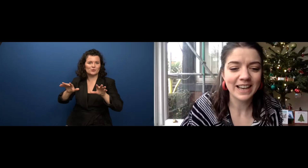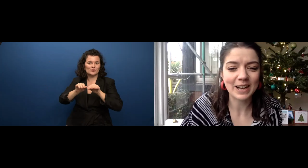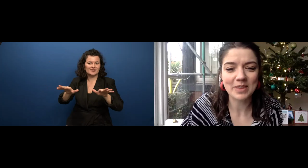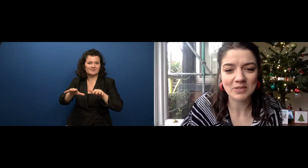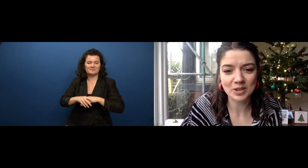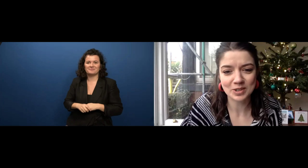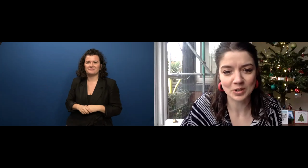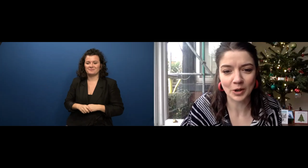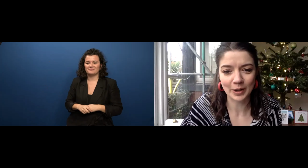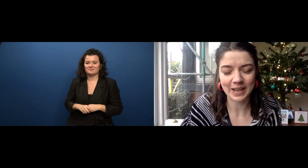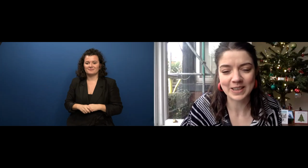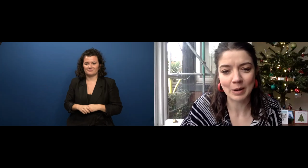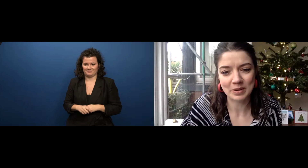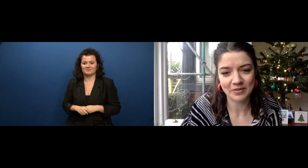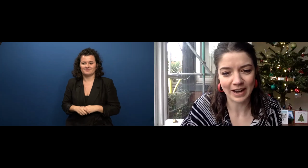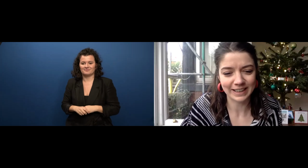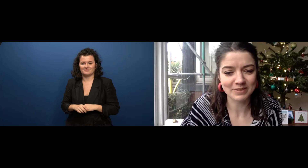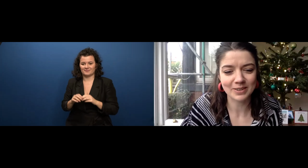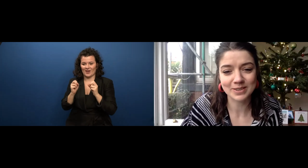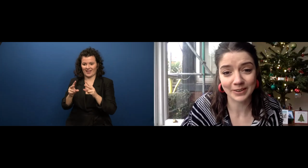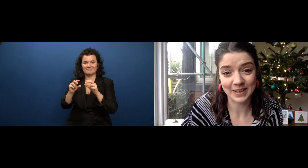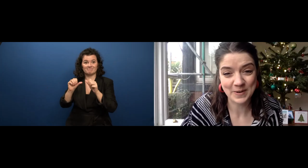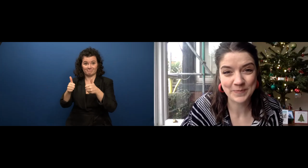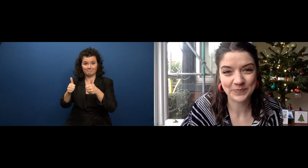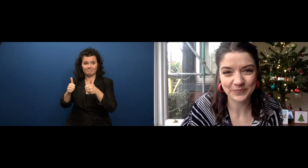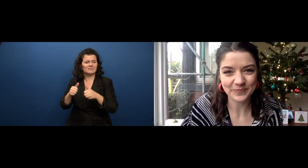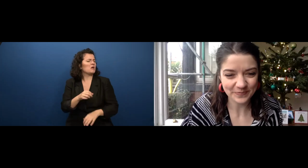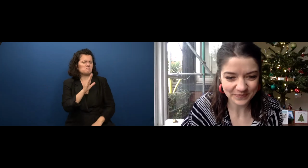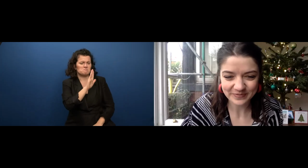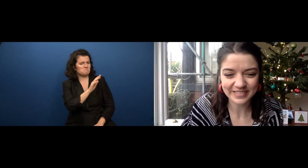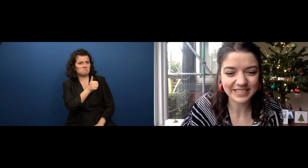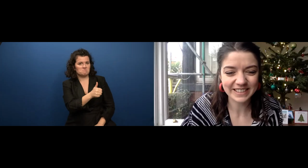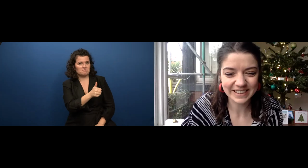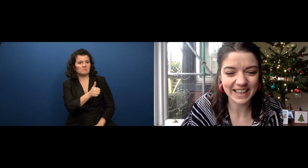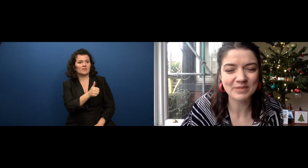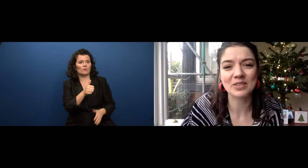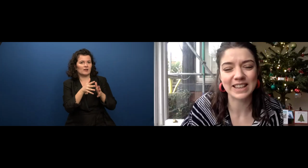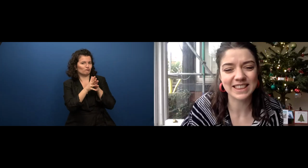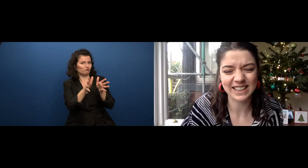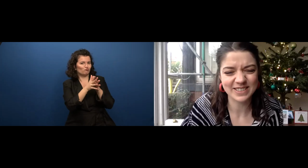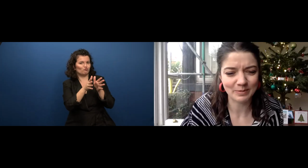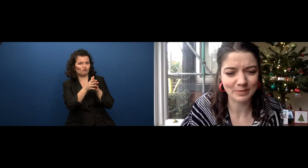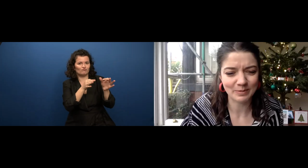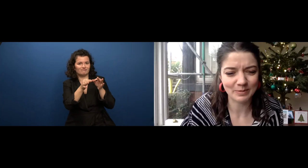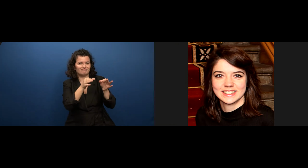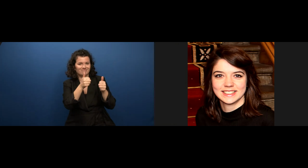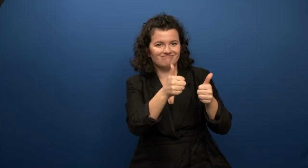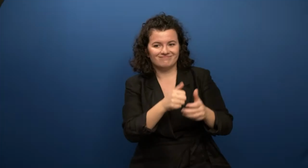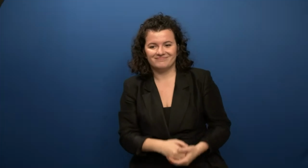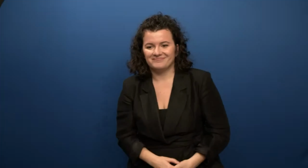sharing. If you could just, Okay. That would be fine. I'll just talk through what I'm doing. It's That would easier. be great. Thank you so